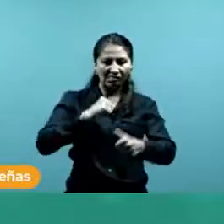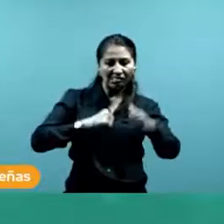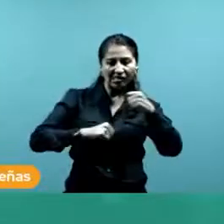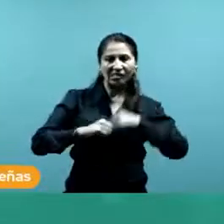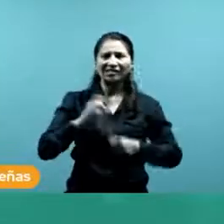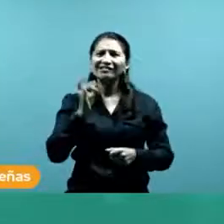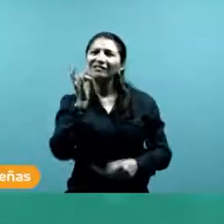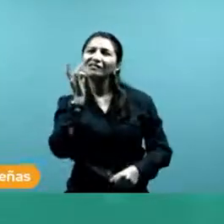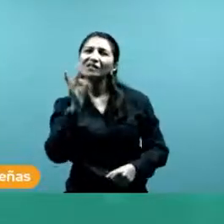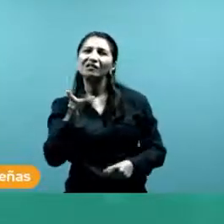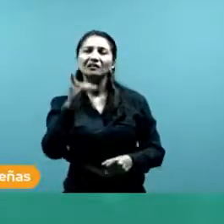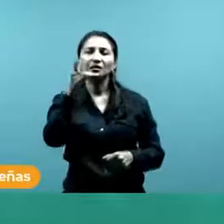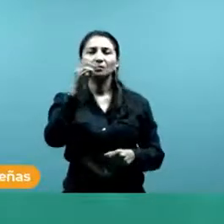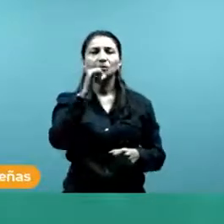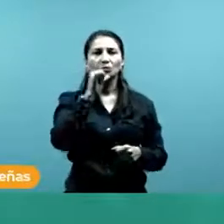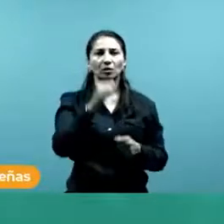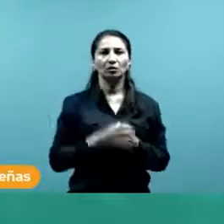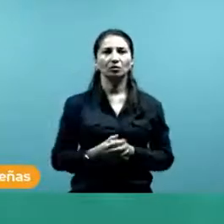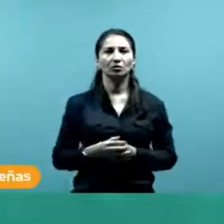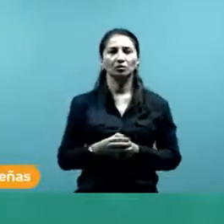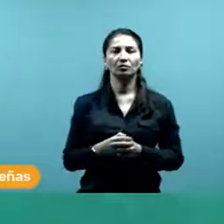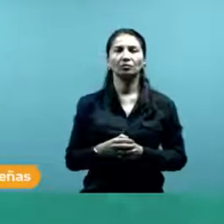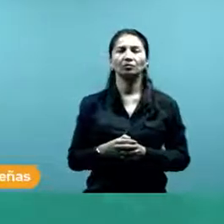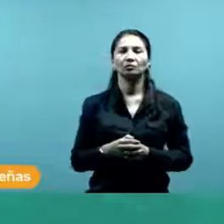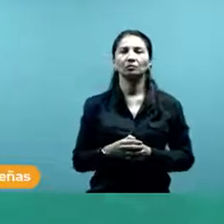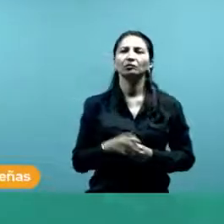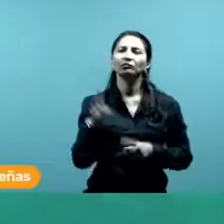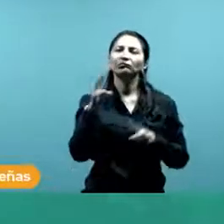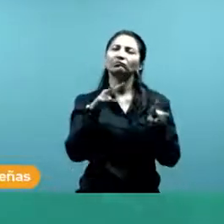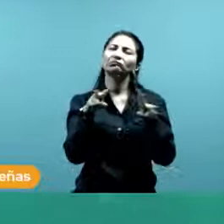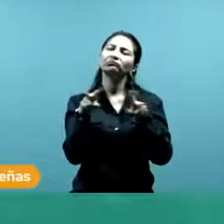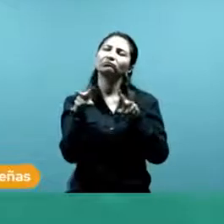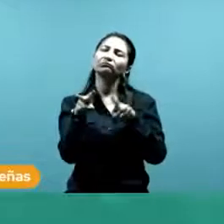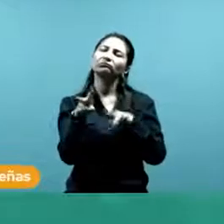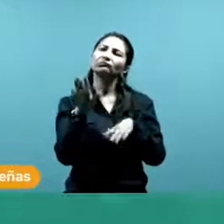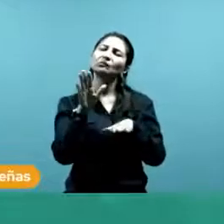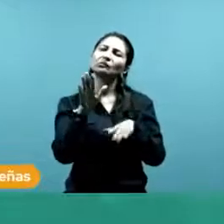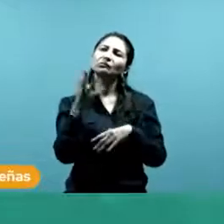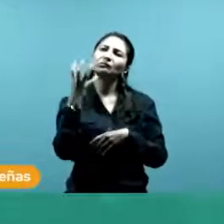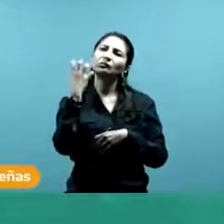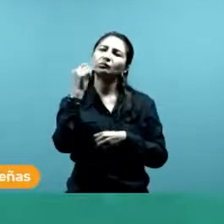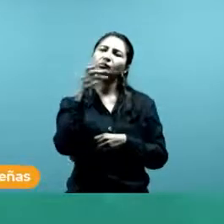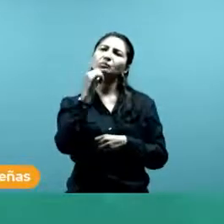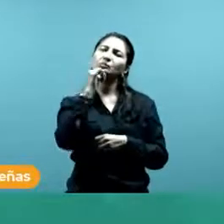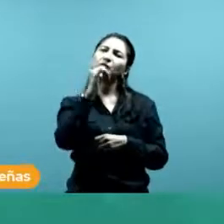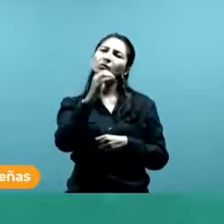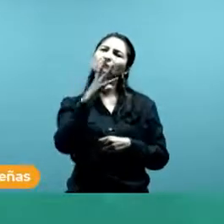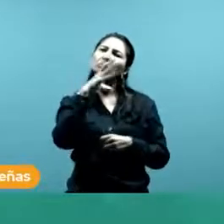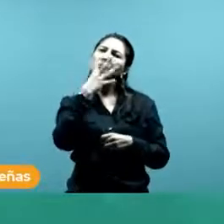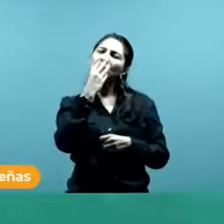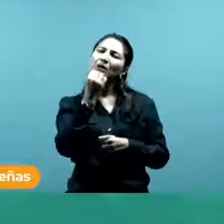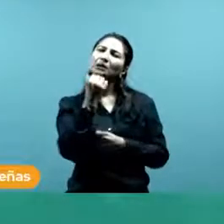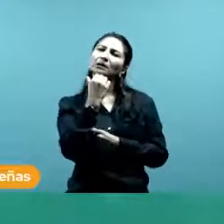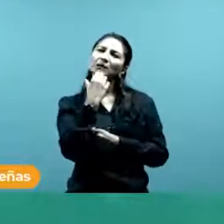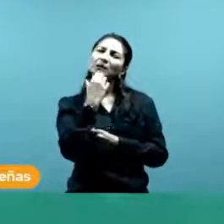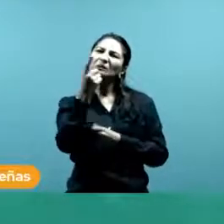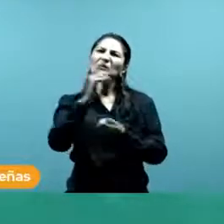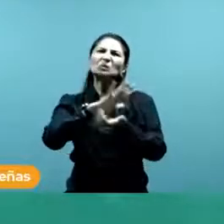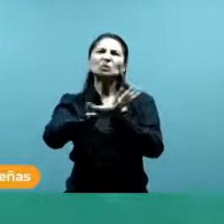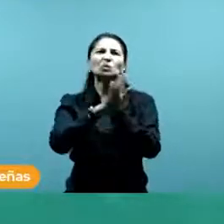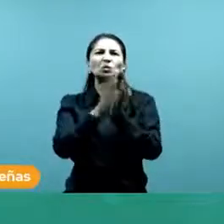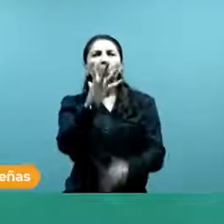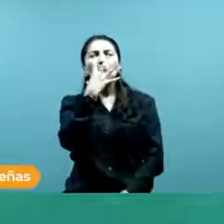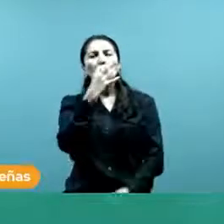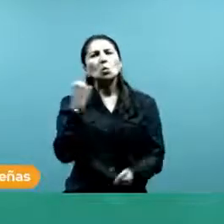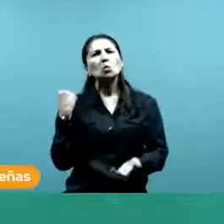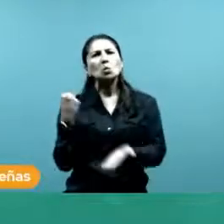people who were responsible y otras personas for que fueron responsables the extermination in Auschwitz. Por la exterminación and these people are meeting